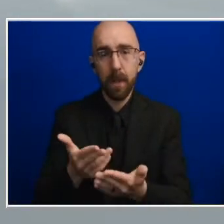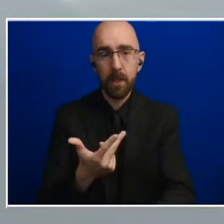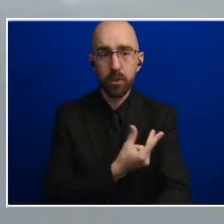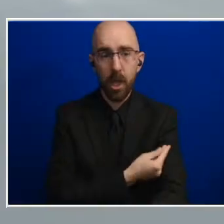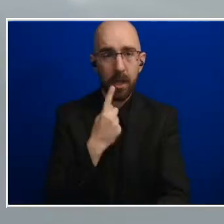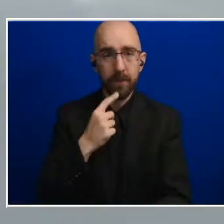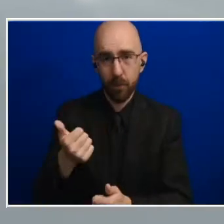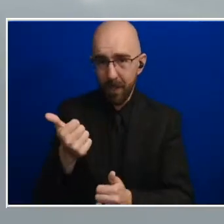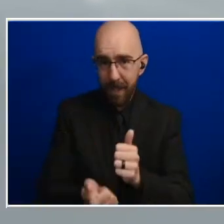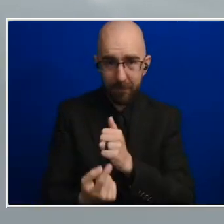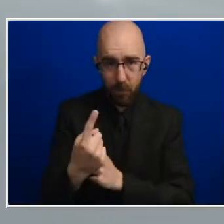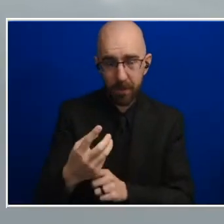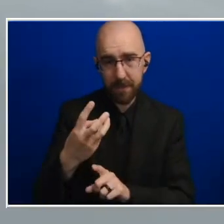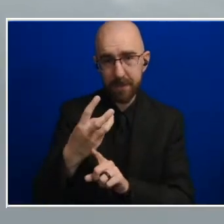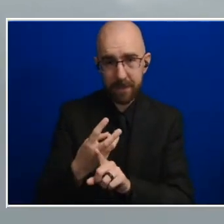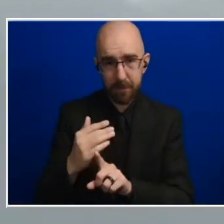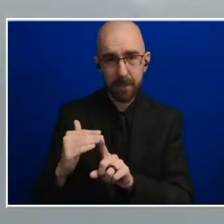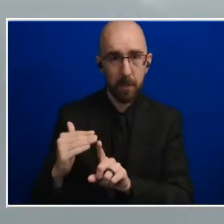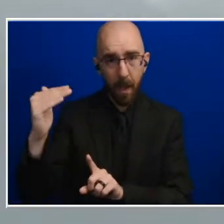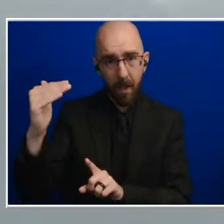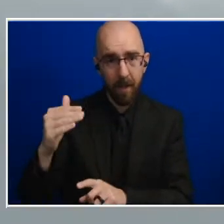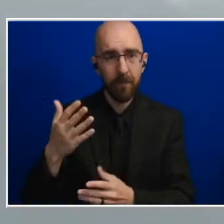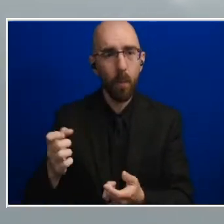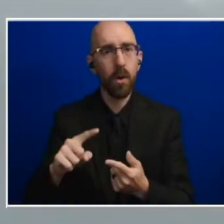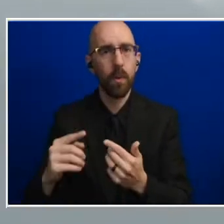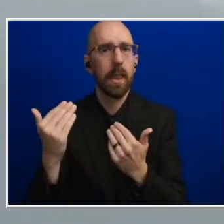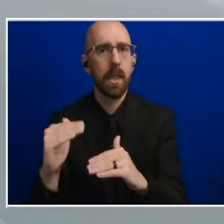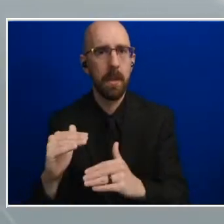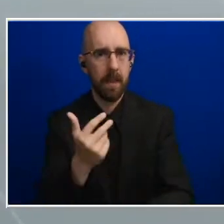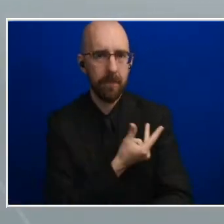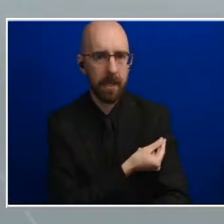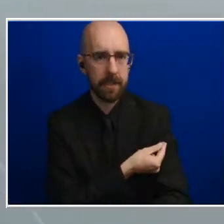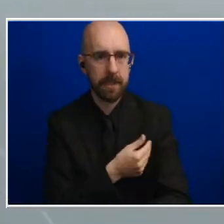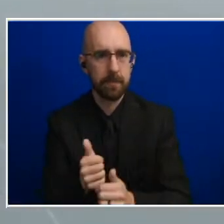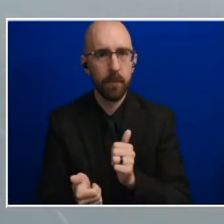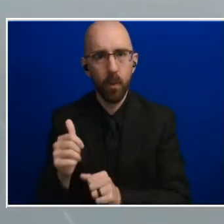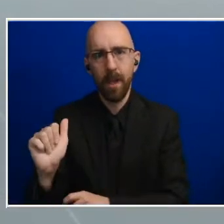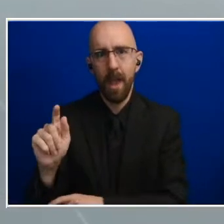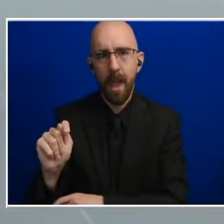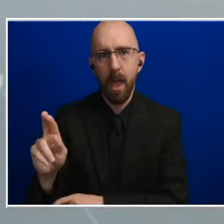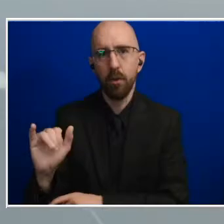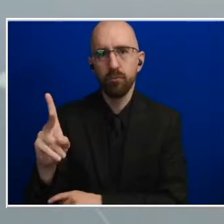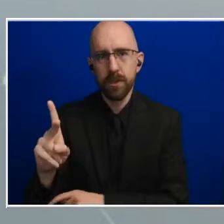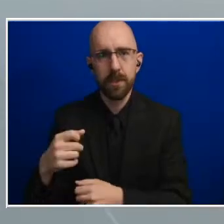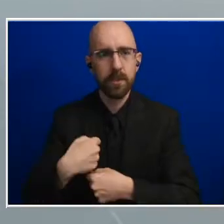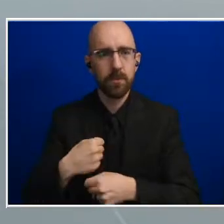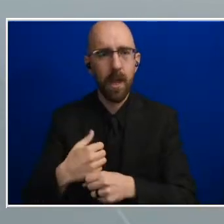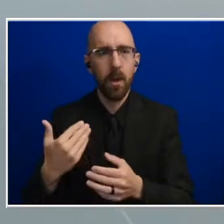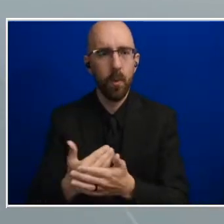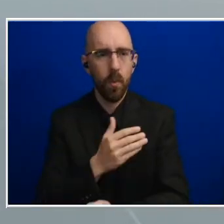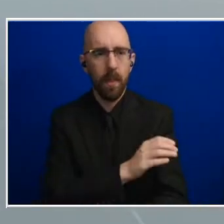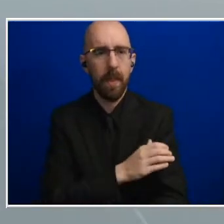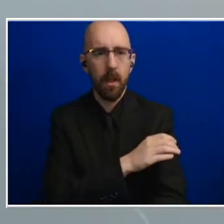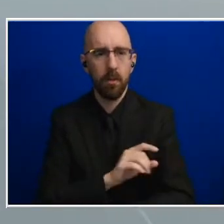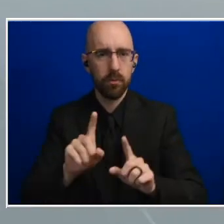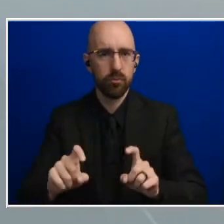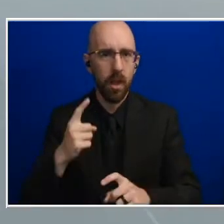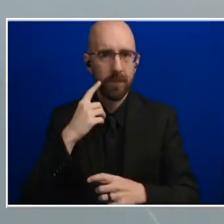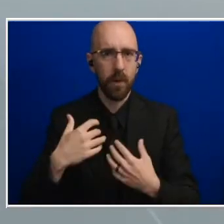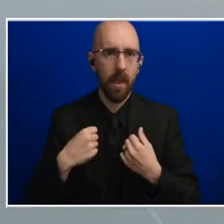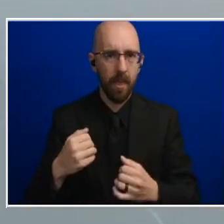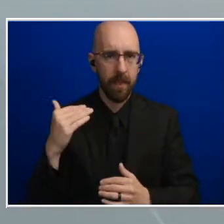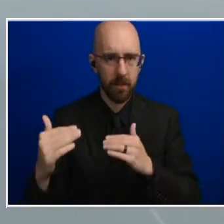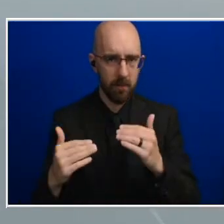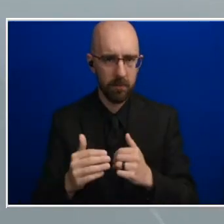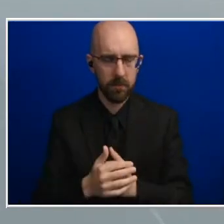6 months and up, they want to limit the vaccines the most at risk and create new clinical trials for healthy adults. Who would be eligible